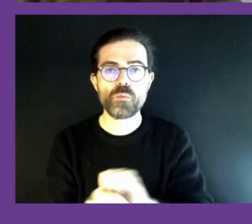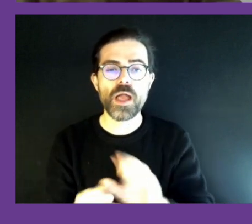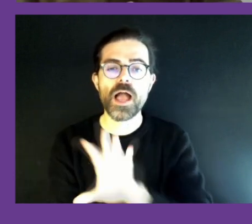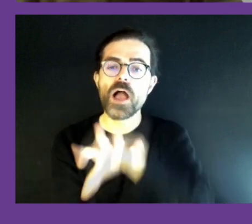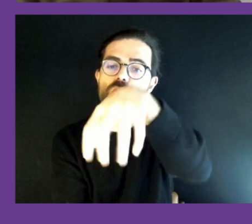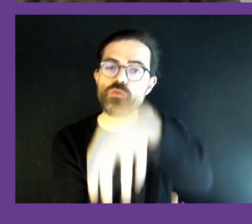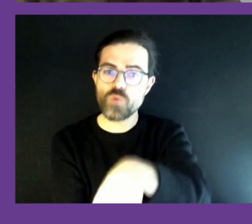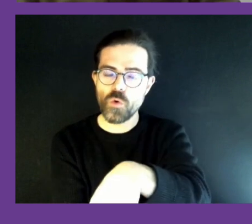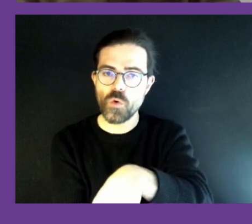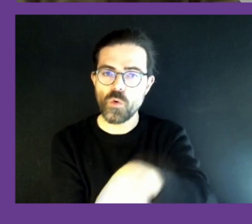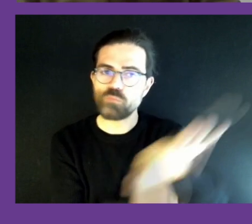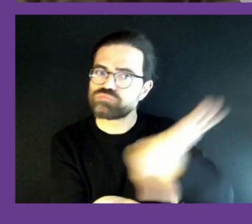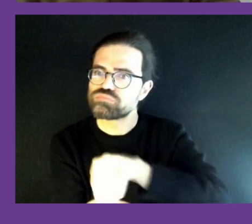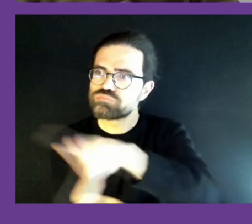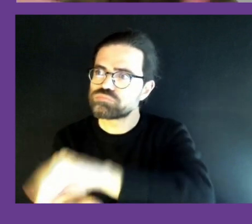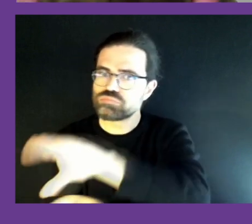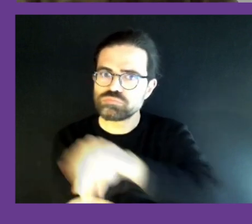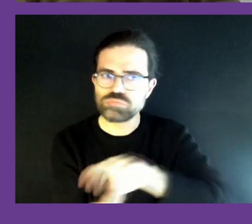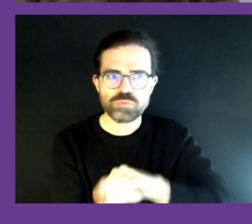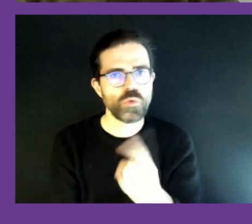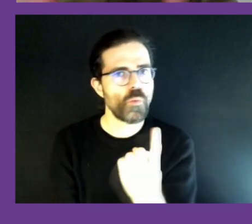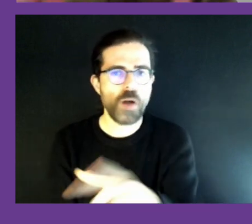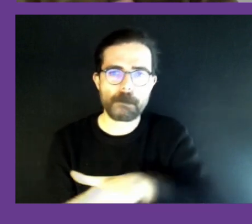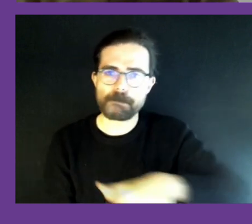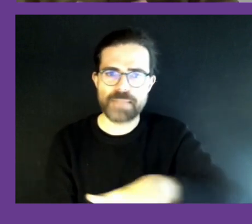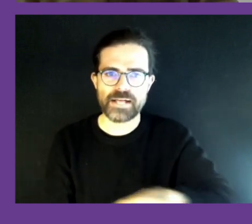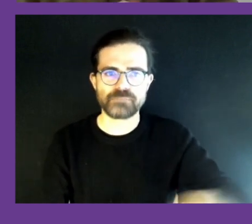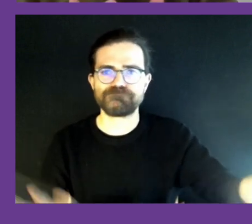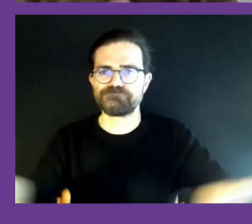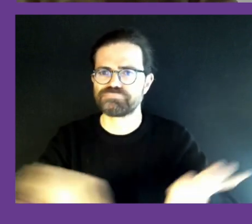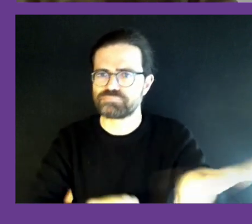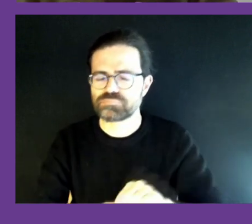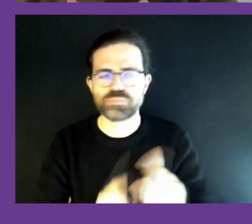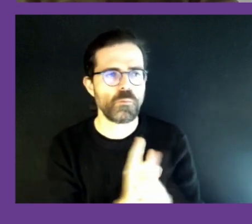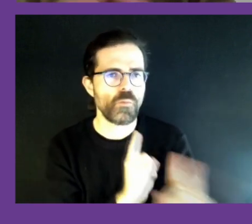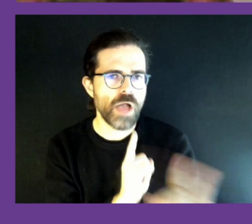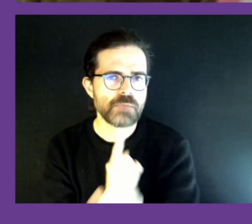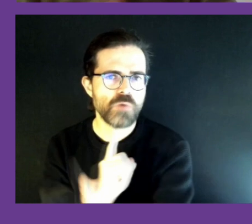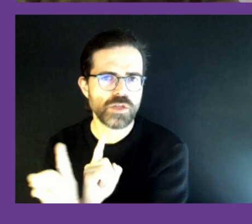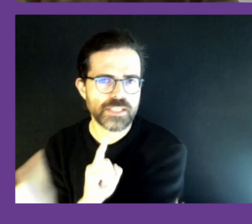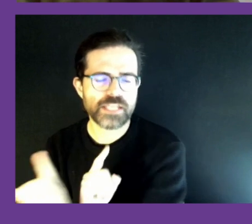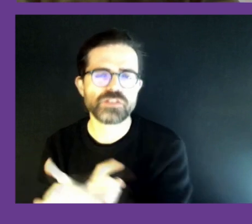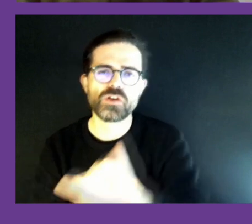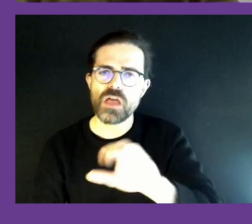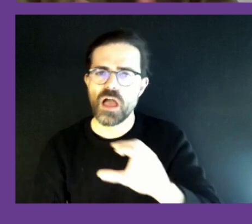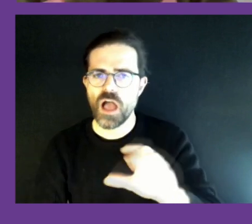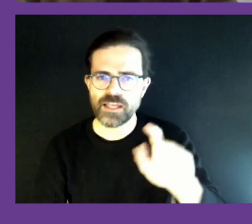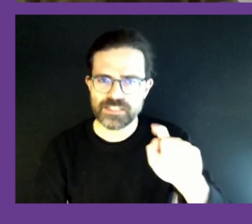linked to accessibility. So, for instance, built environment, transportation, ICT,